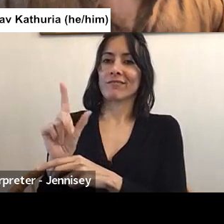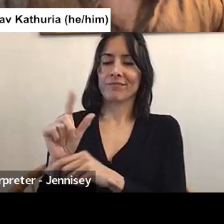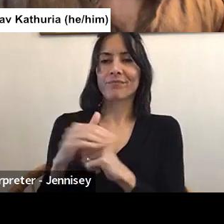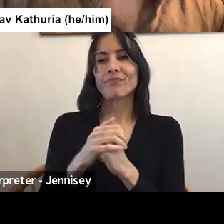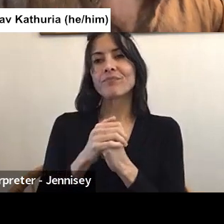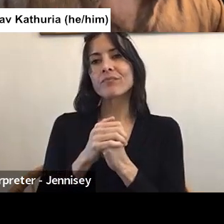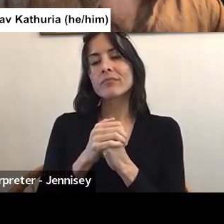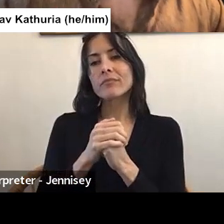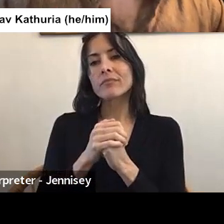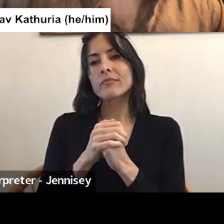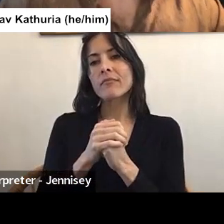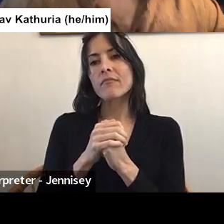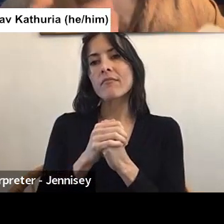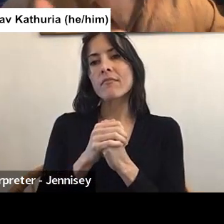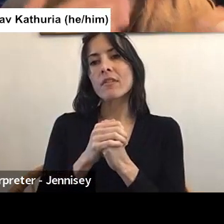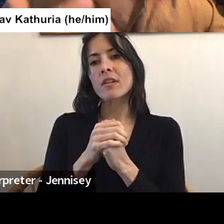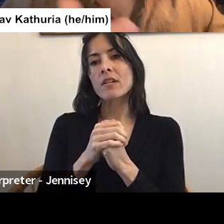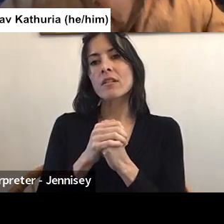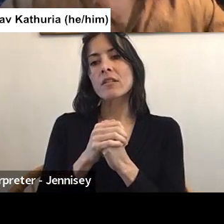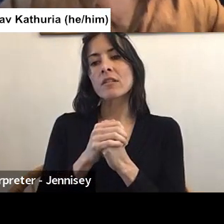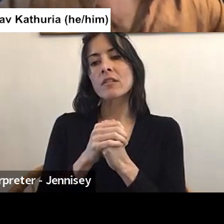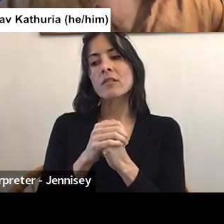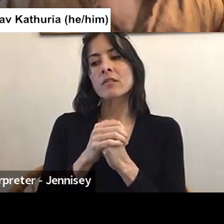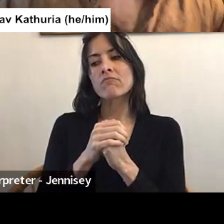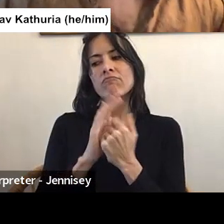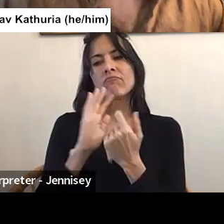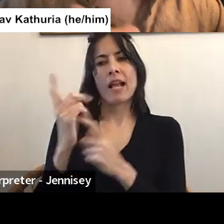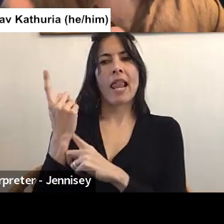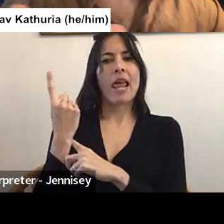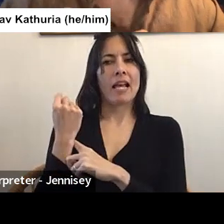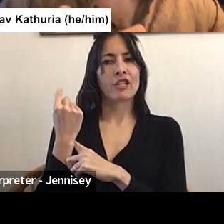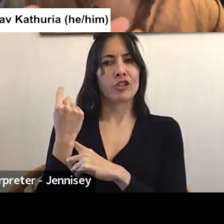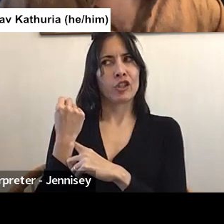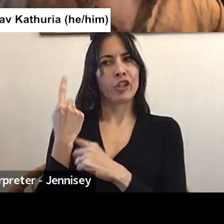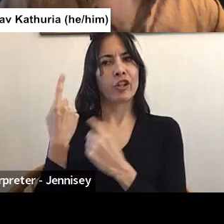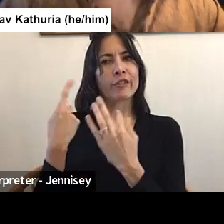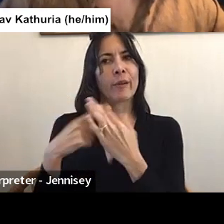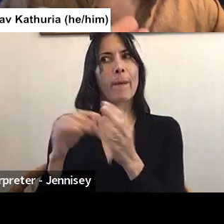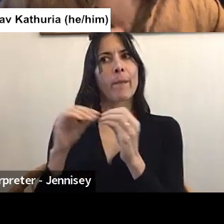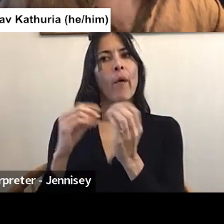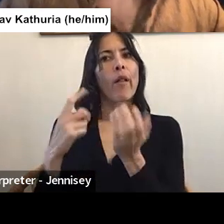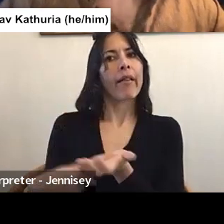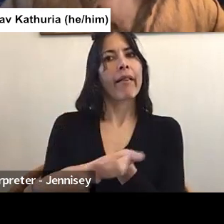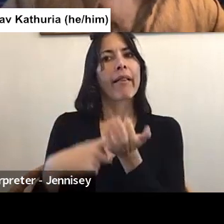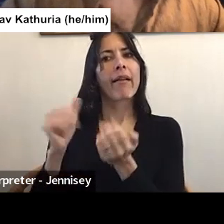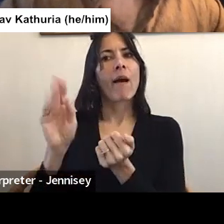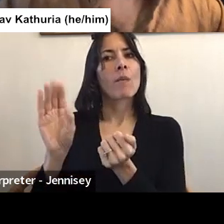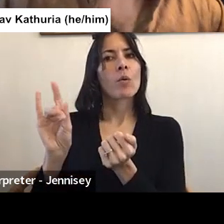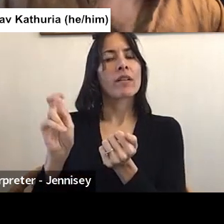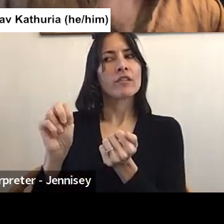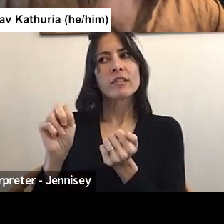you know, especially after last year and after abolition jumped into the mainstream, there's been so many attempts from all sides to